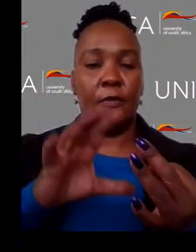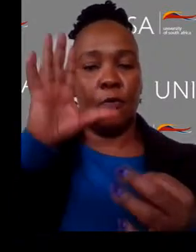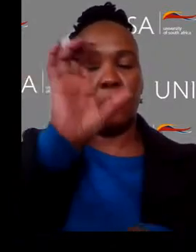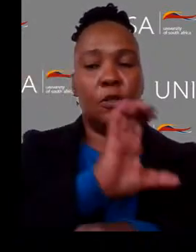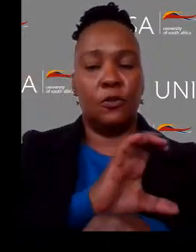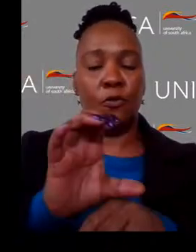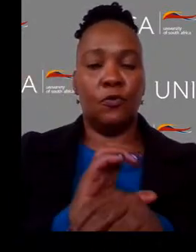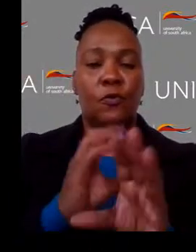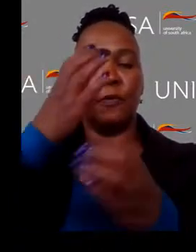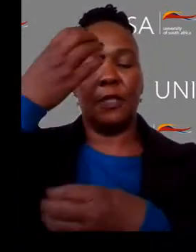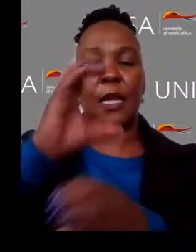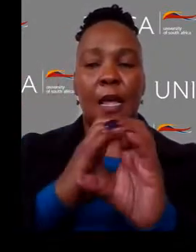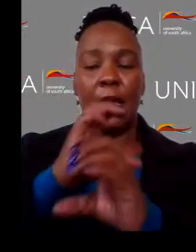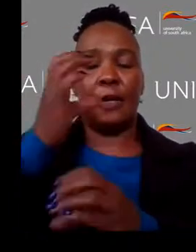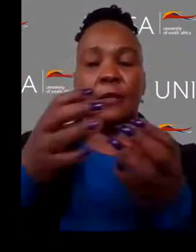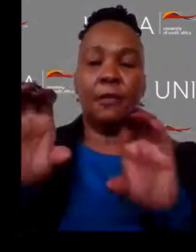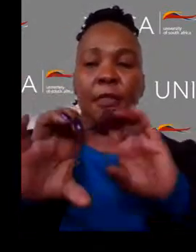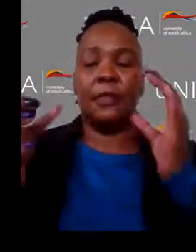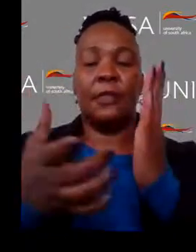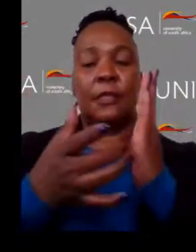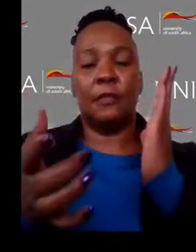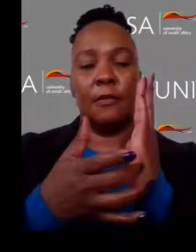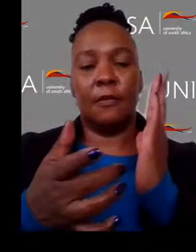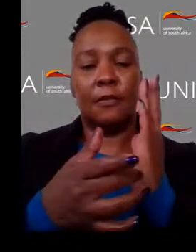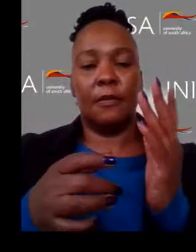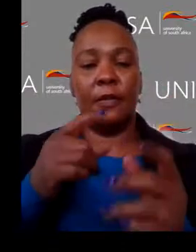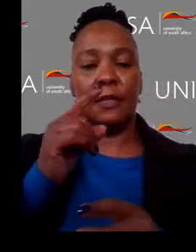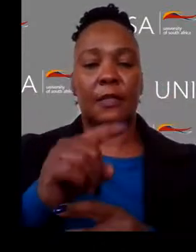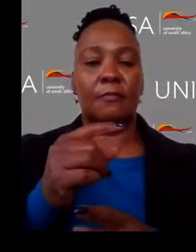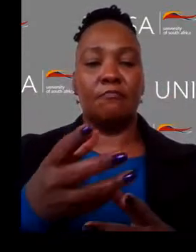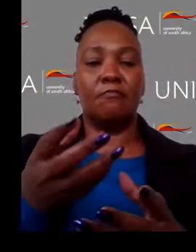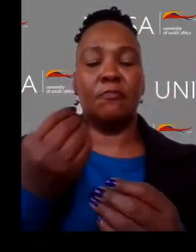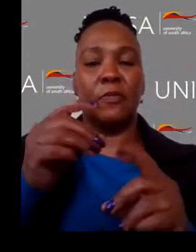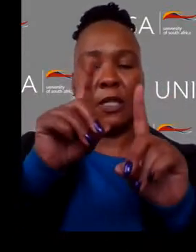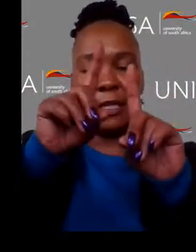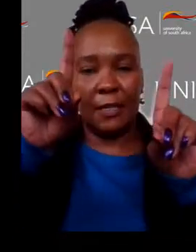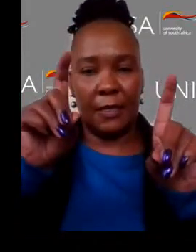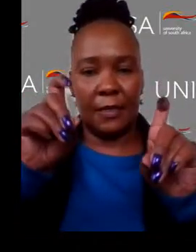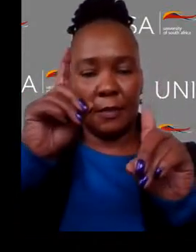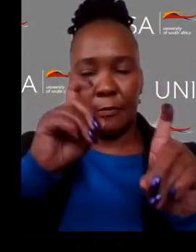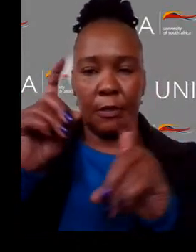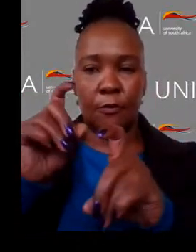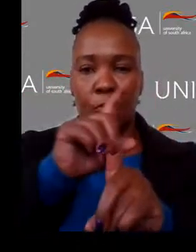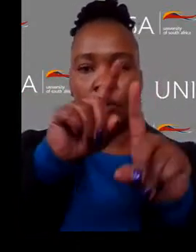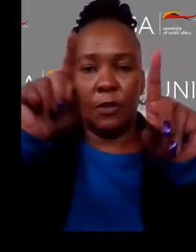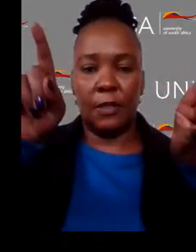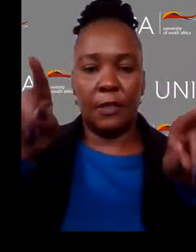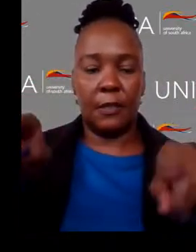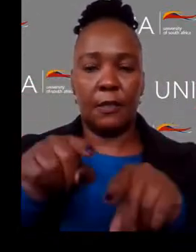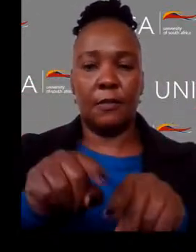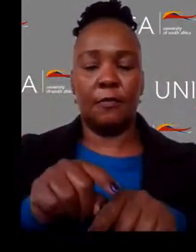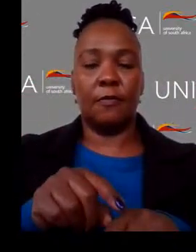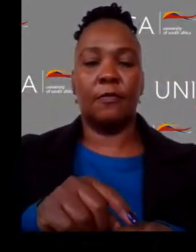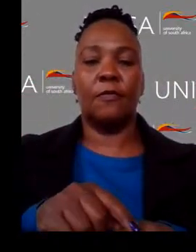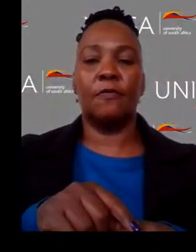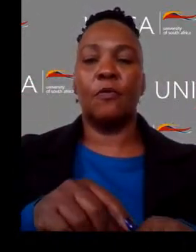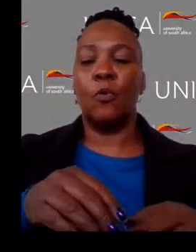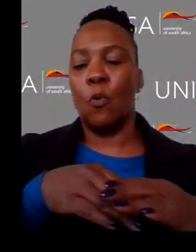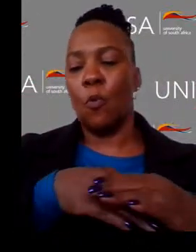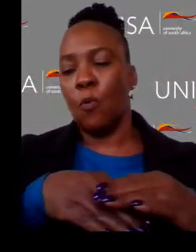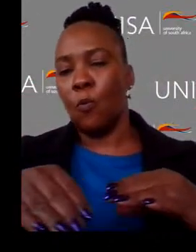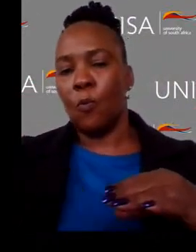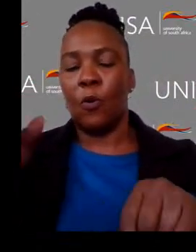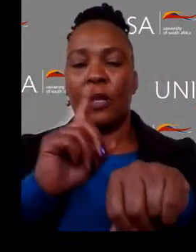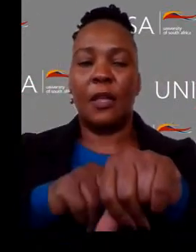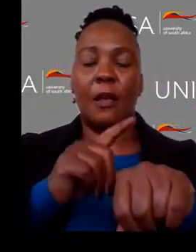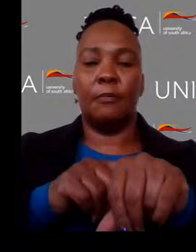Engineering Technology. And this one captures your screen, audio, and video the entire time. So make sure